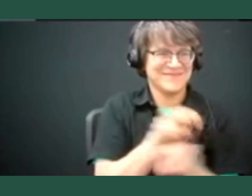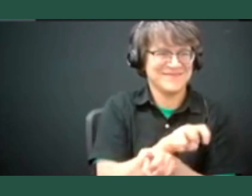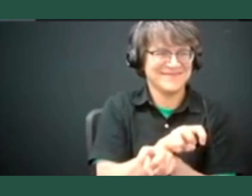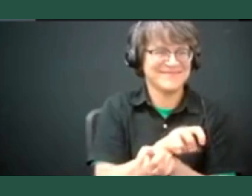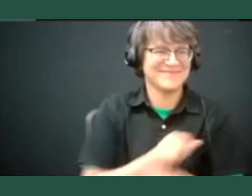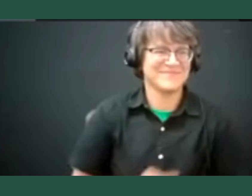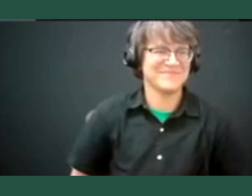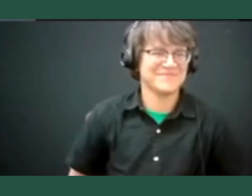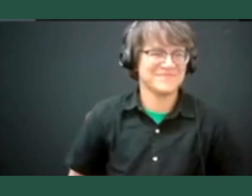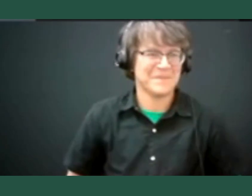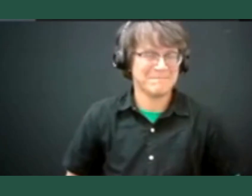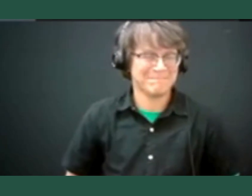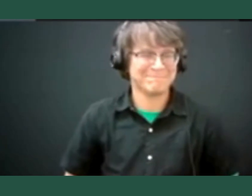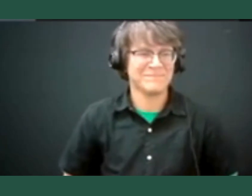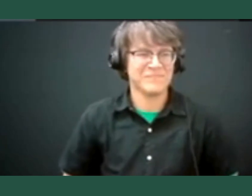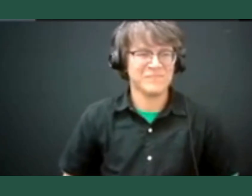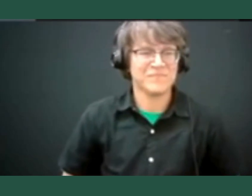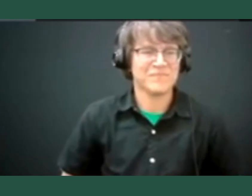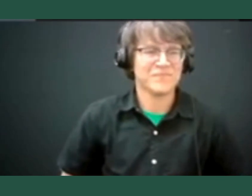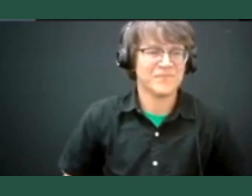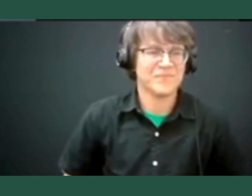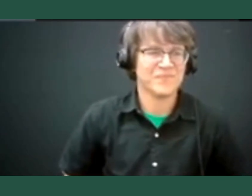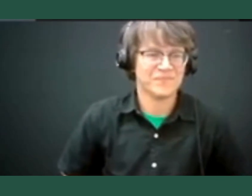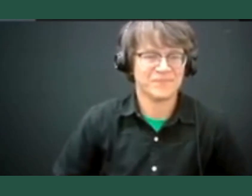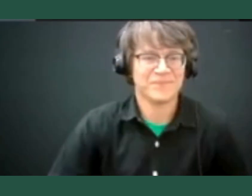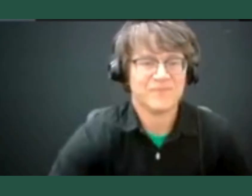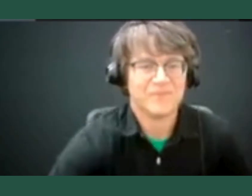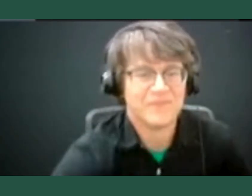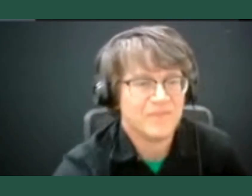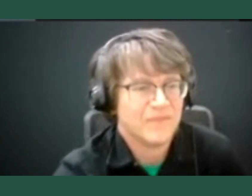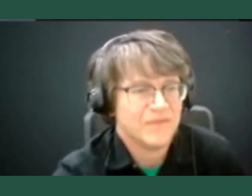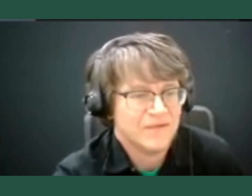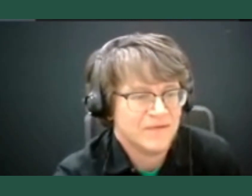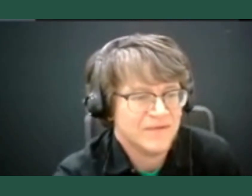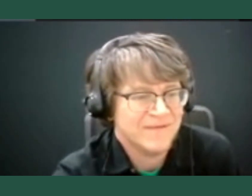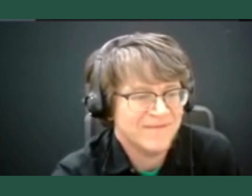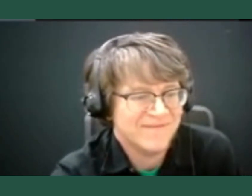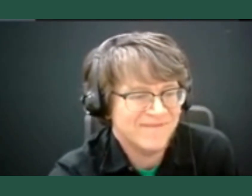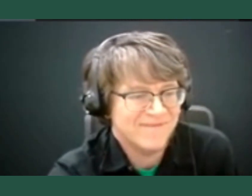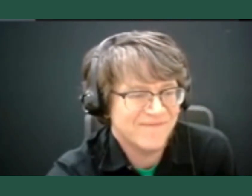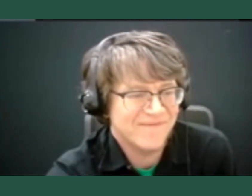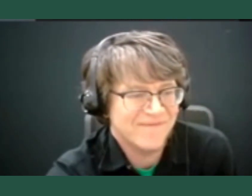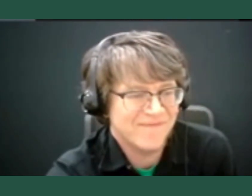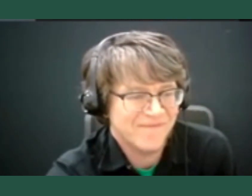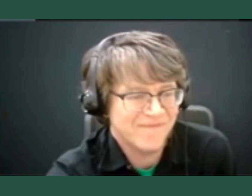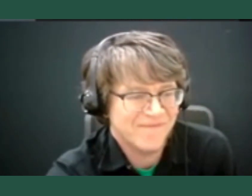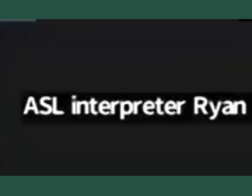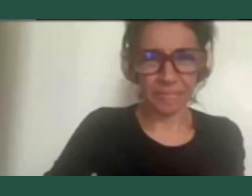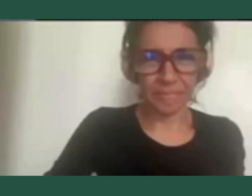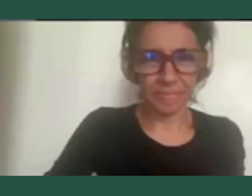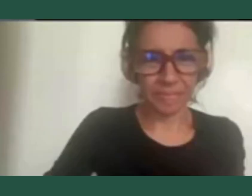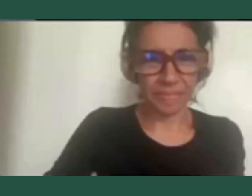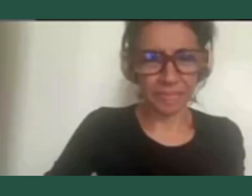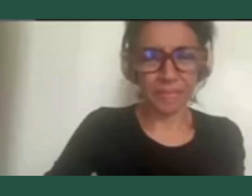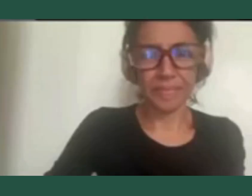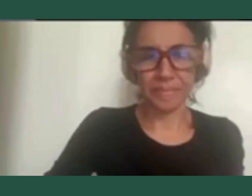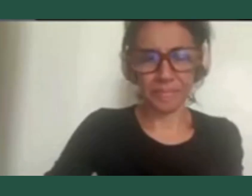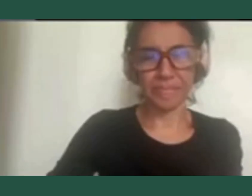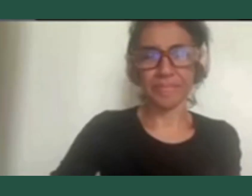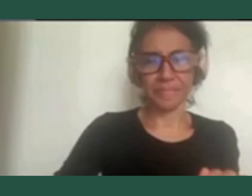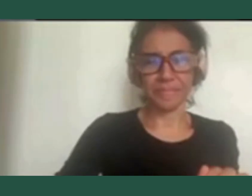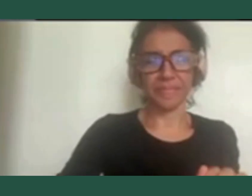in waterproof bags that we have in bins. And so, having lived through that